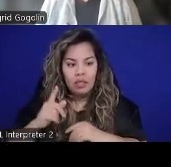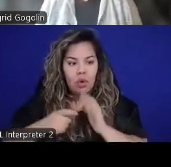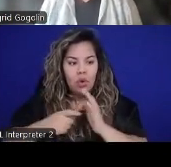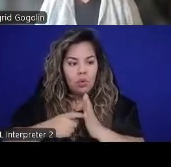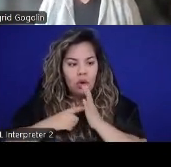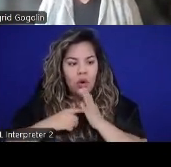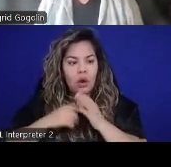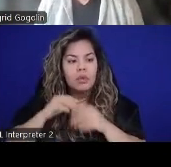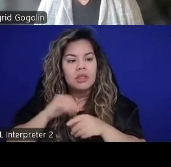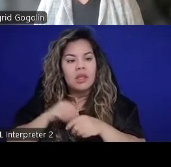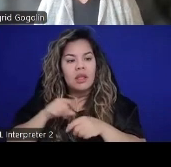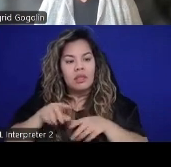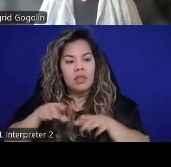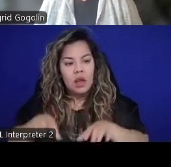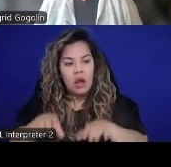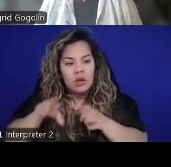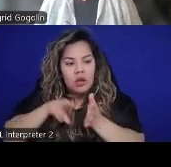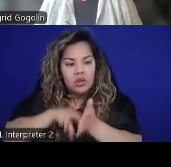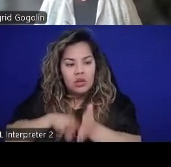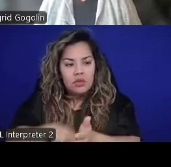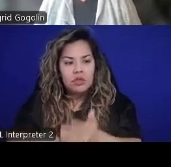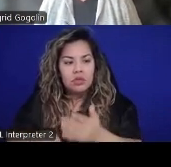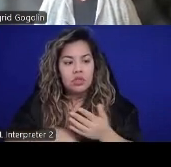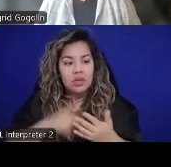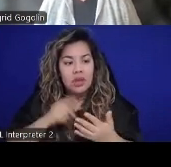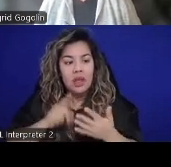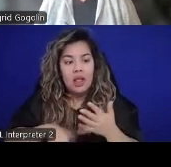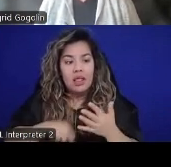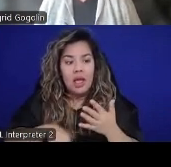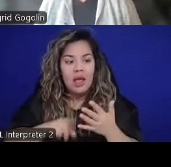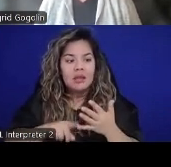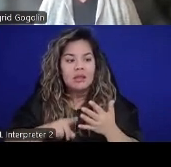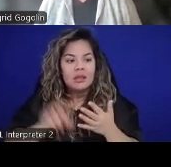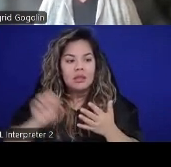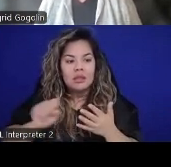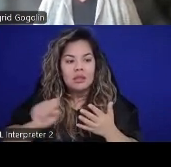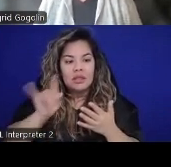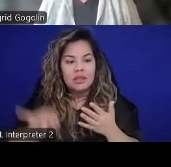research, and the style, including clarity,